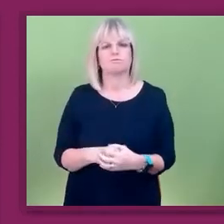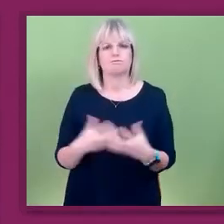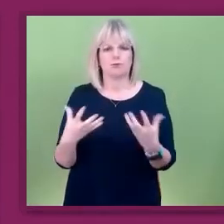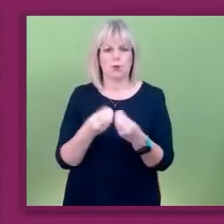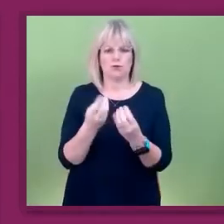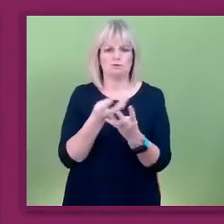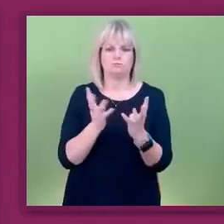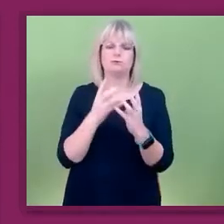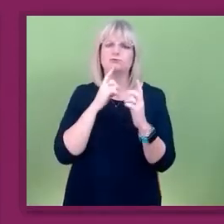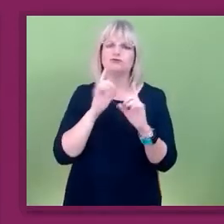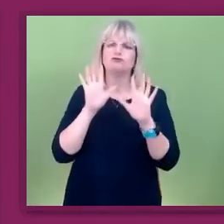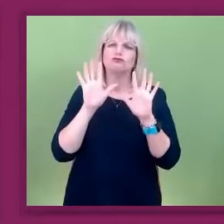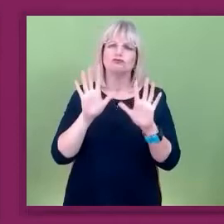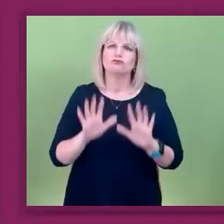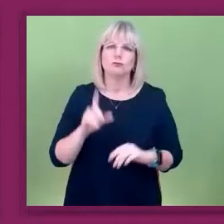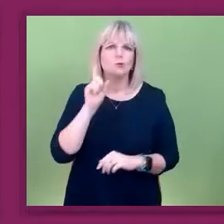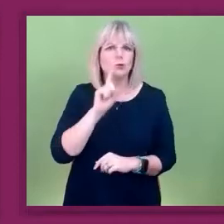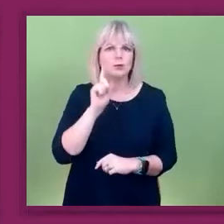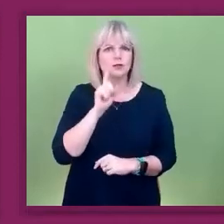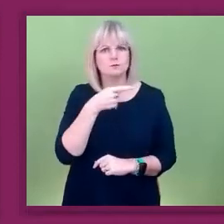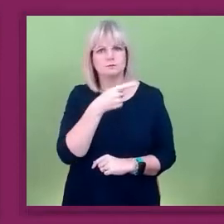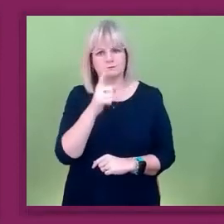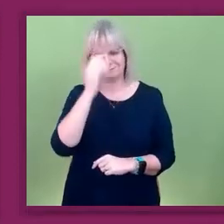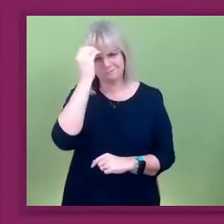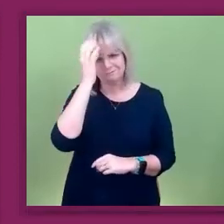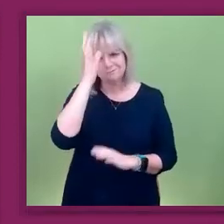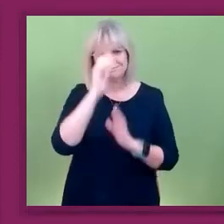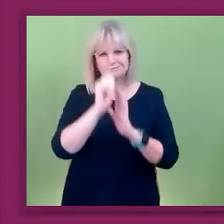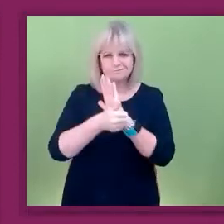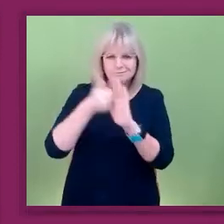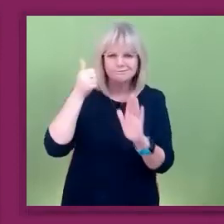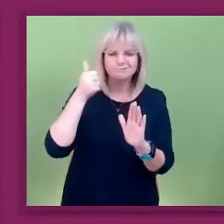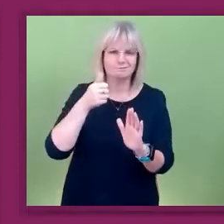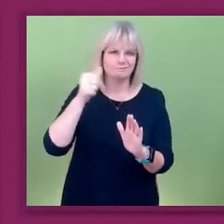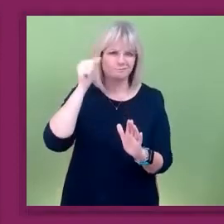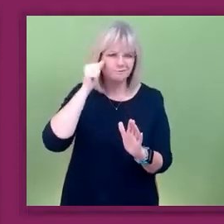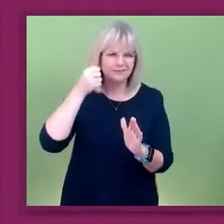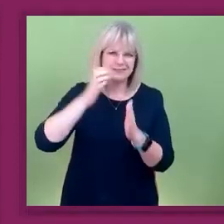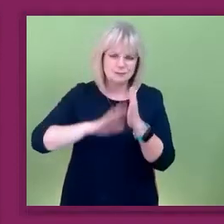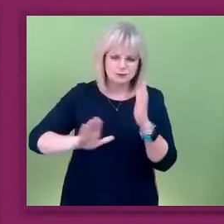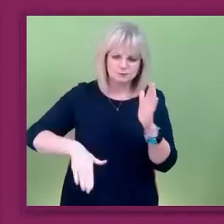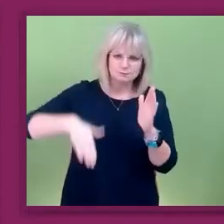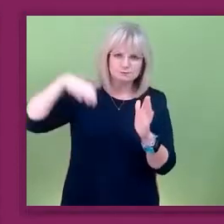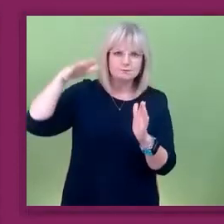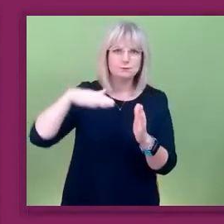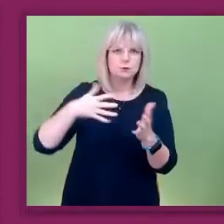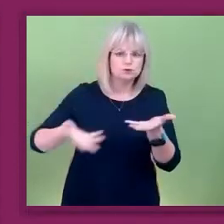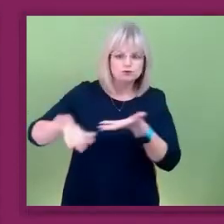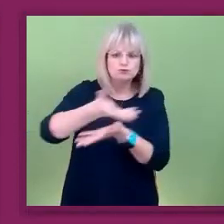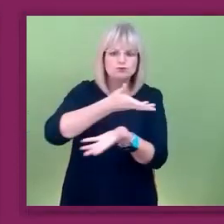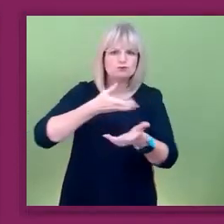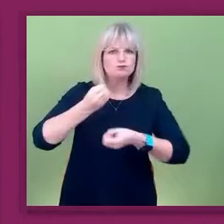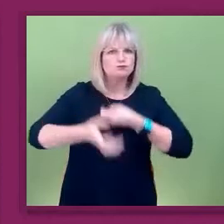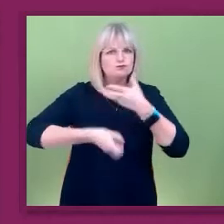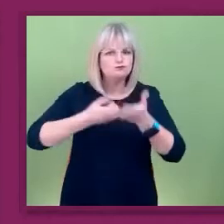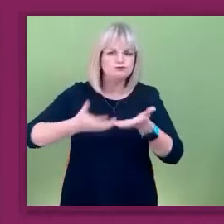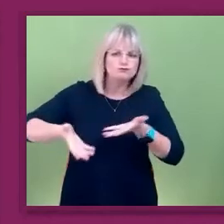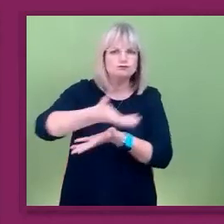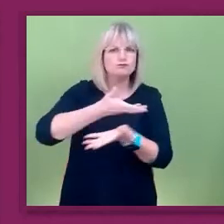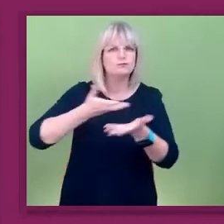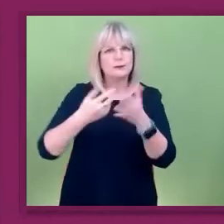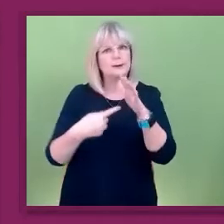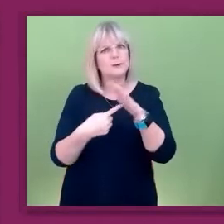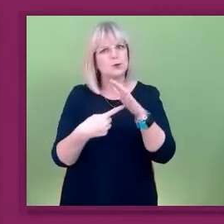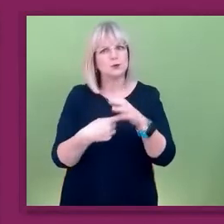who've got so much expertise and lived experience to share with us on this really important set of issues. So